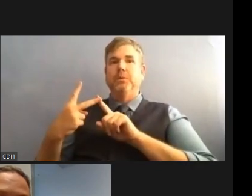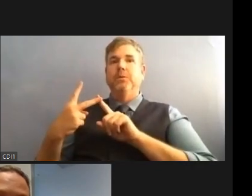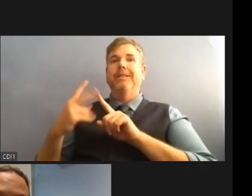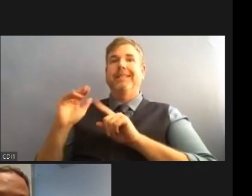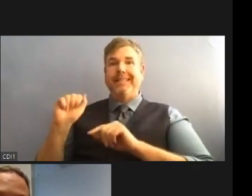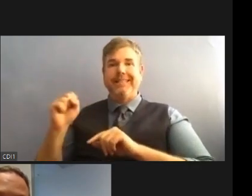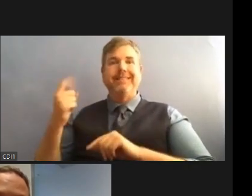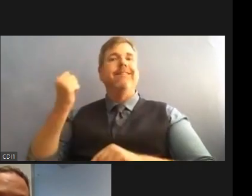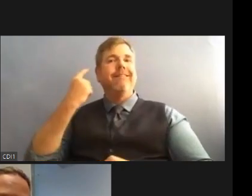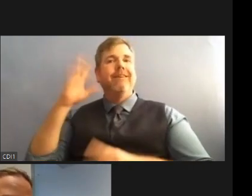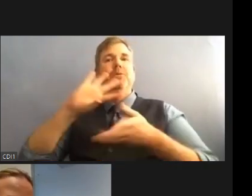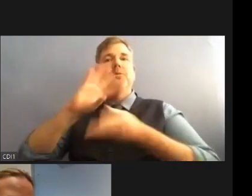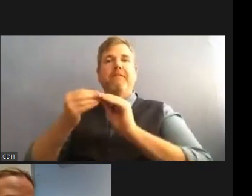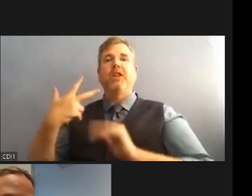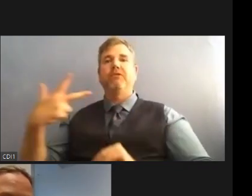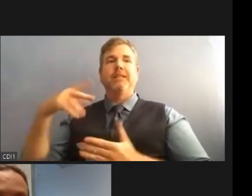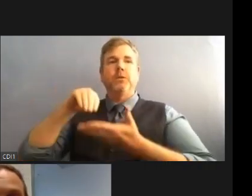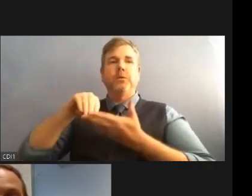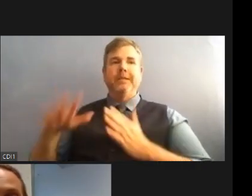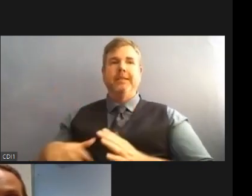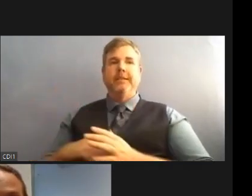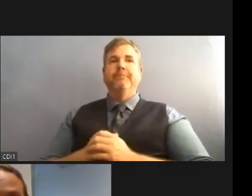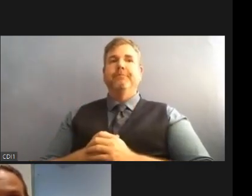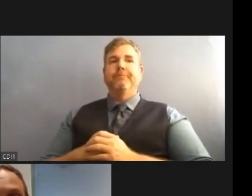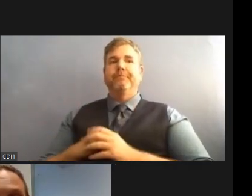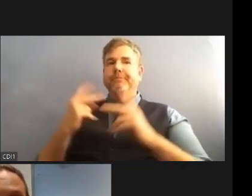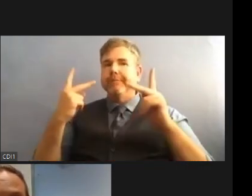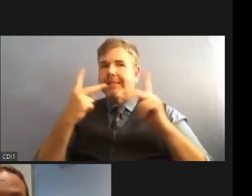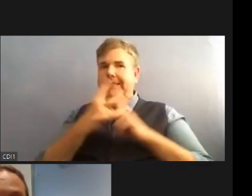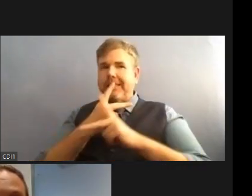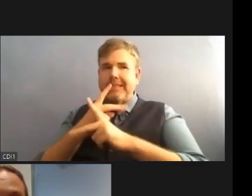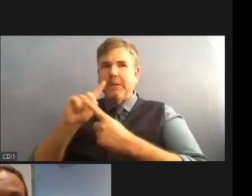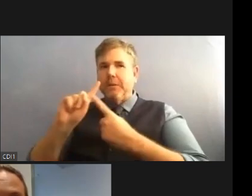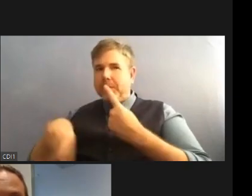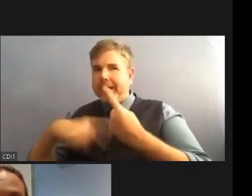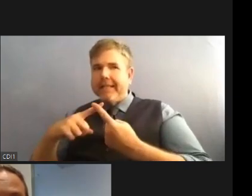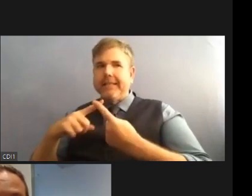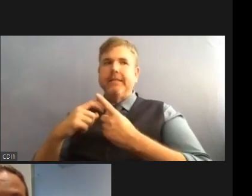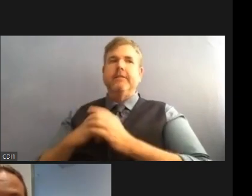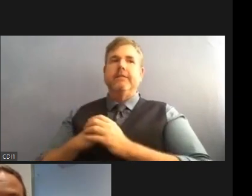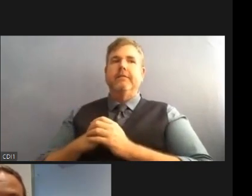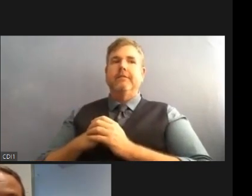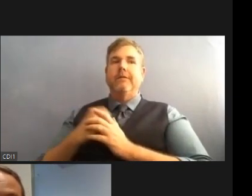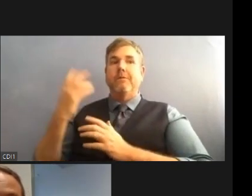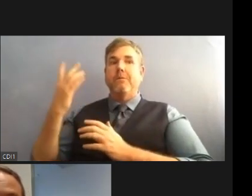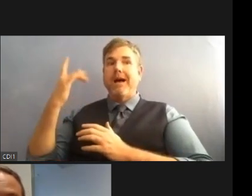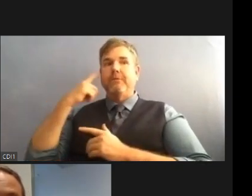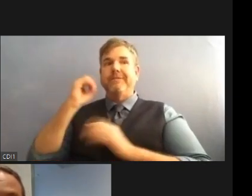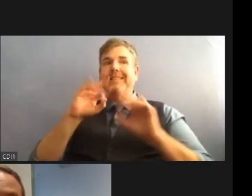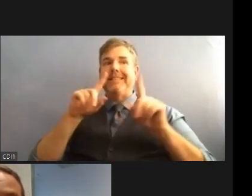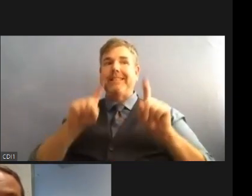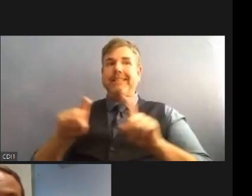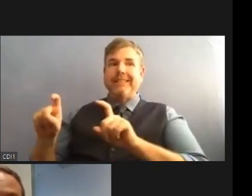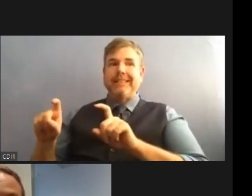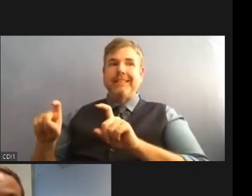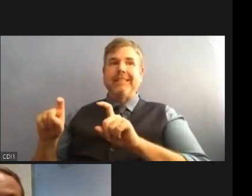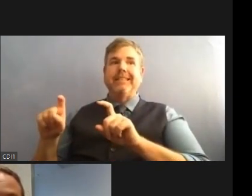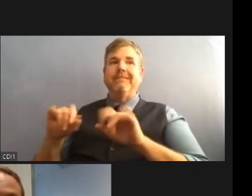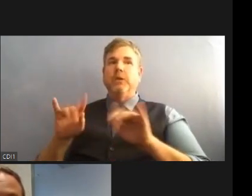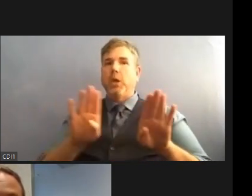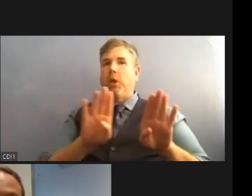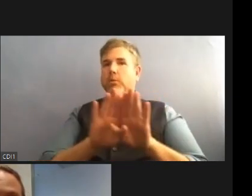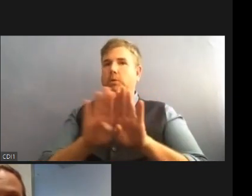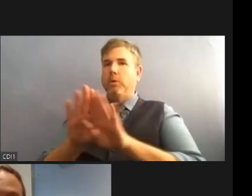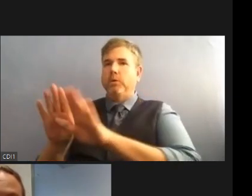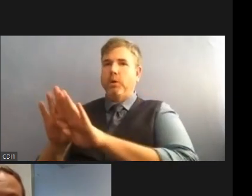able to determine when those occurred, do the testing within those groups. We closed those cohorts, and there was a closure for 2 weeks,